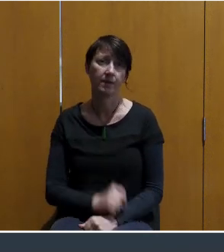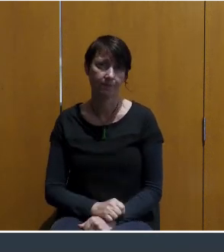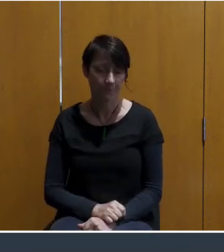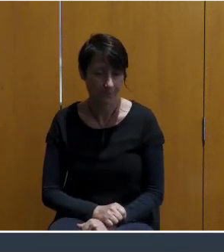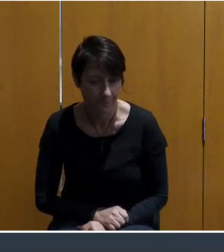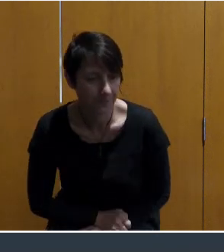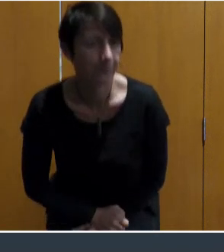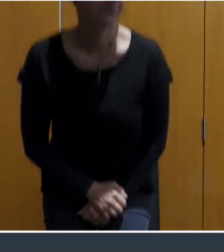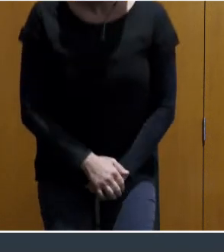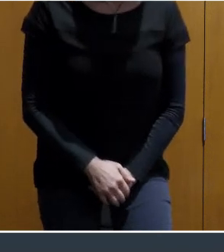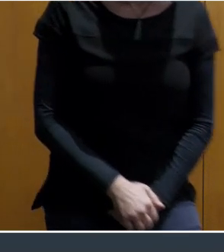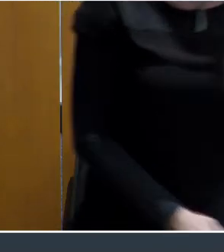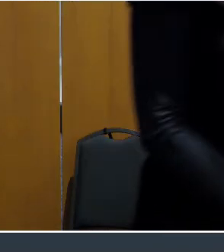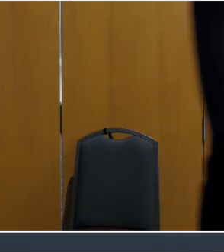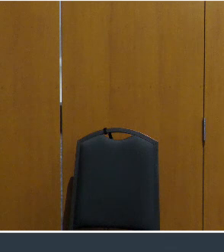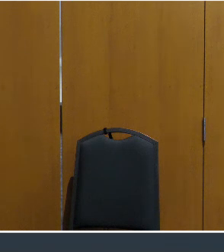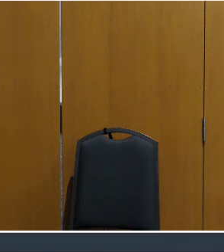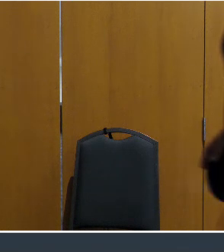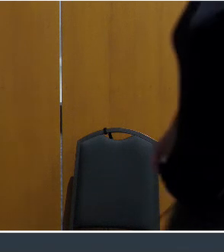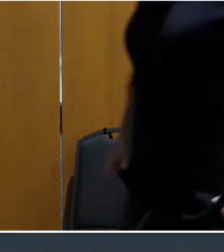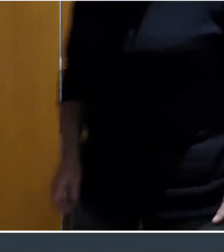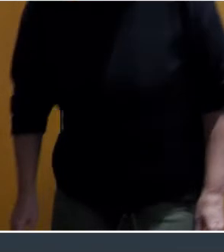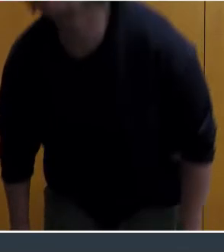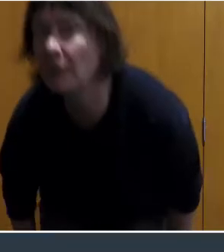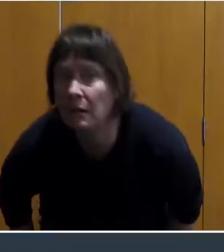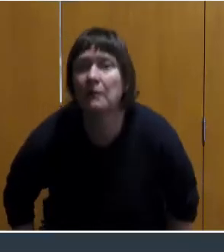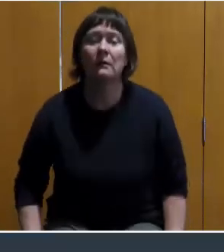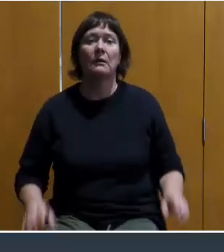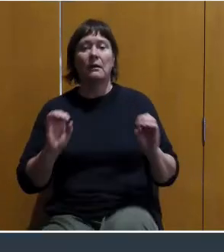you. Okay, so if we're